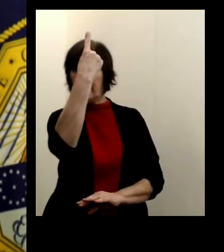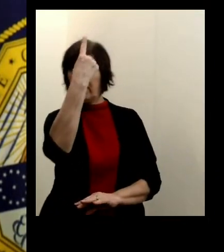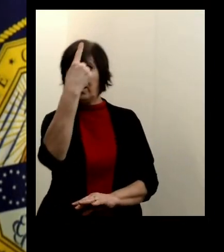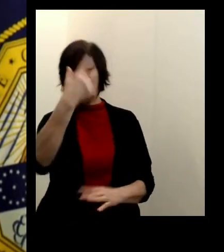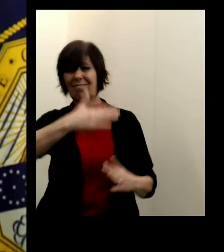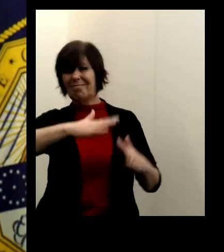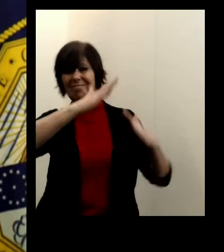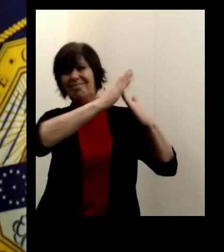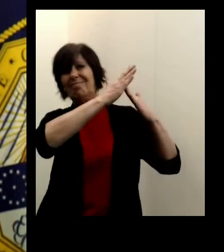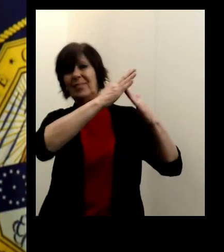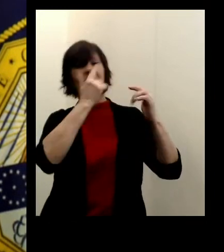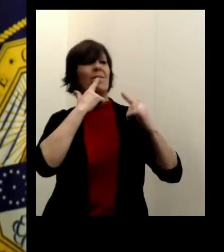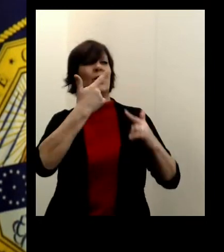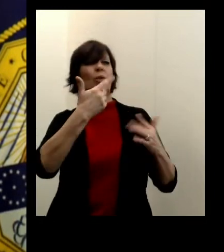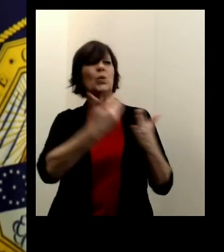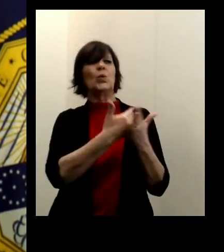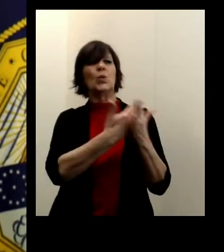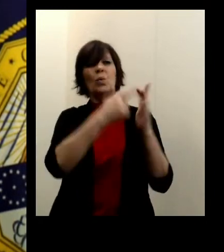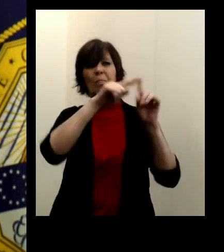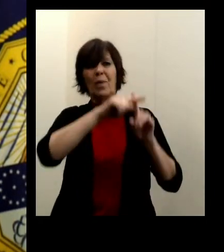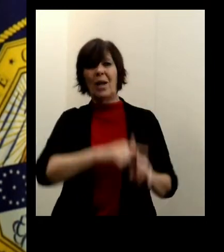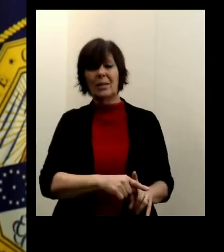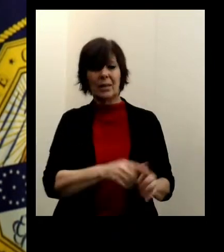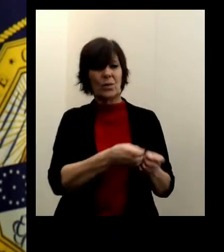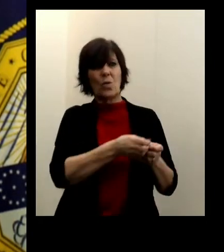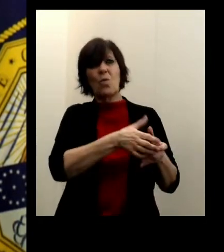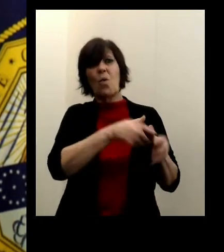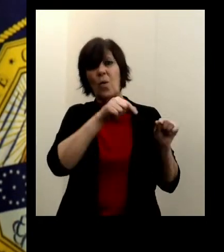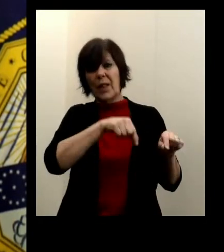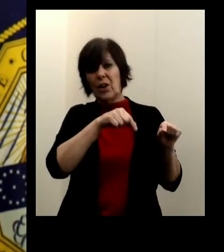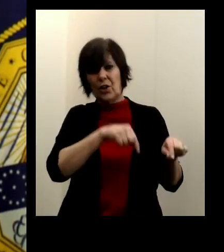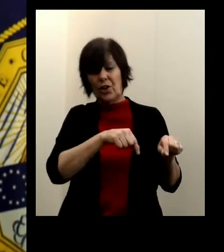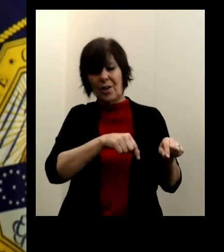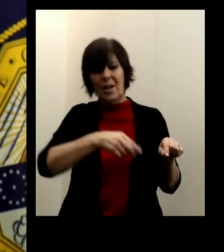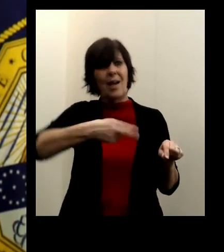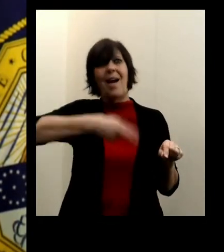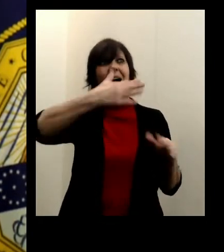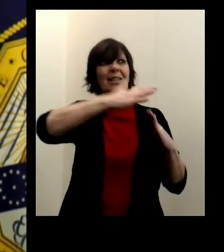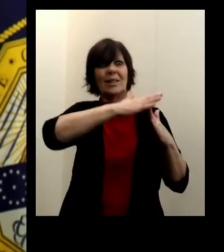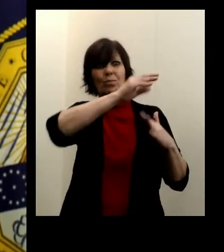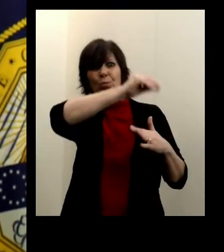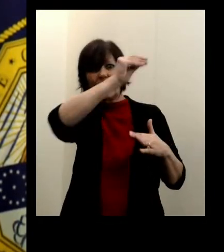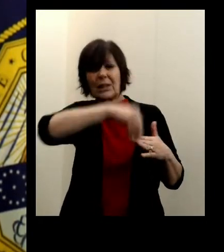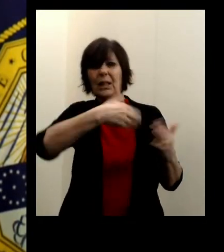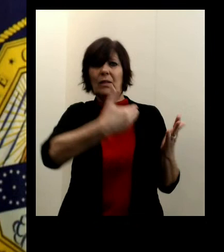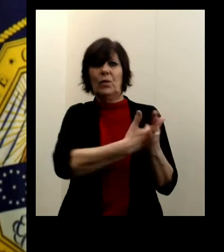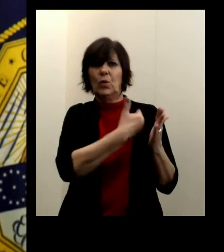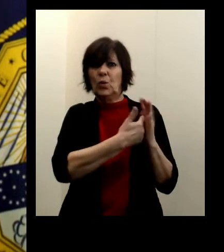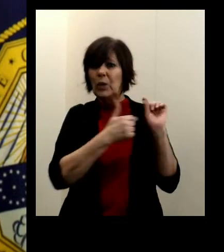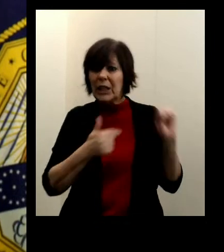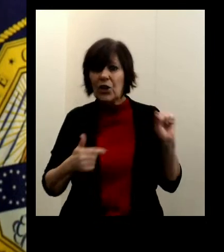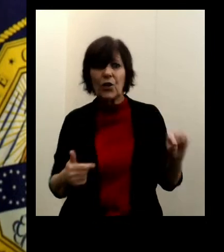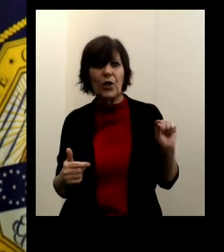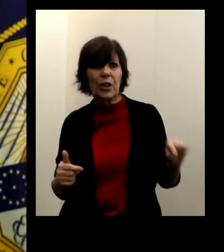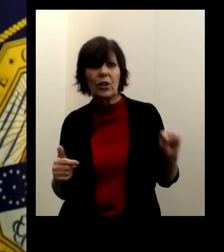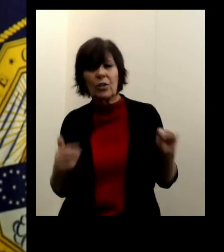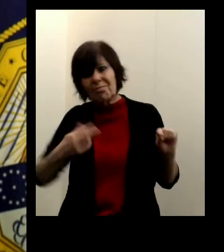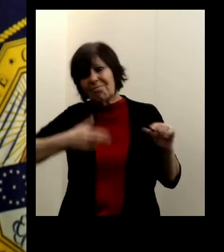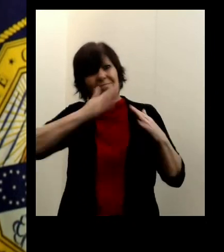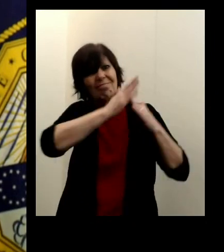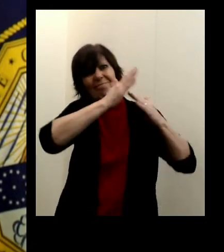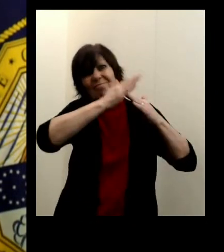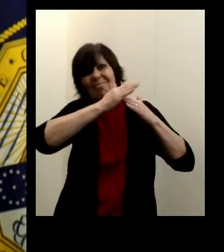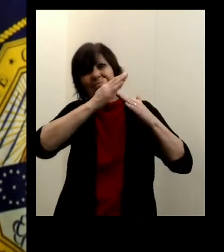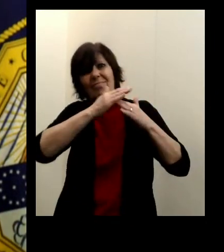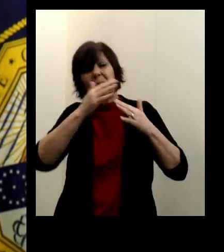York State with regards to new cases, the growth in cases, the highest percentage of new cases, the highest number of hospitalizations,